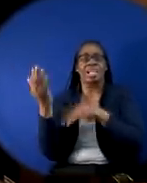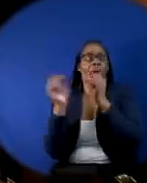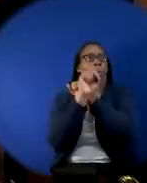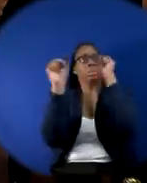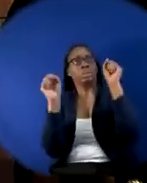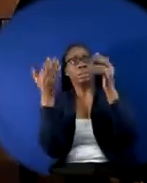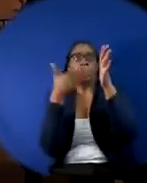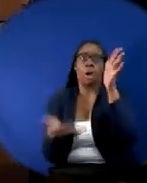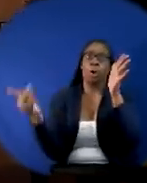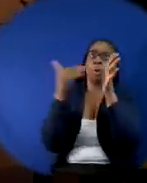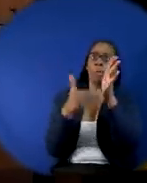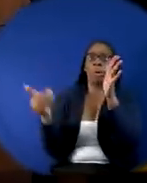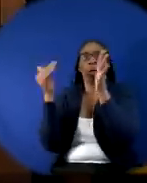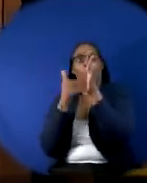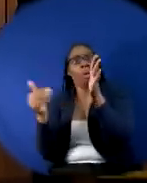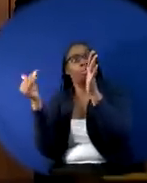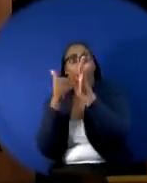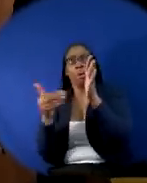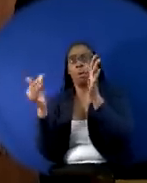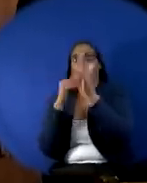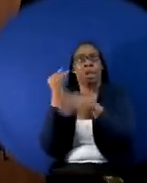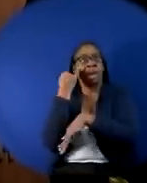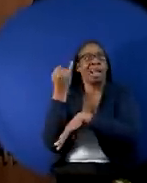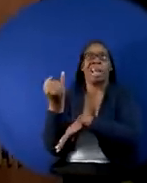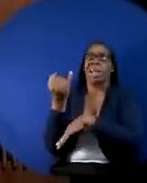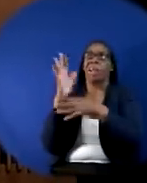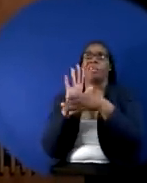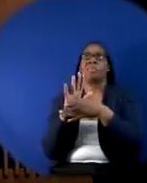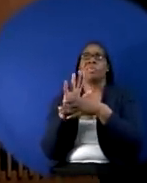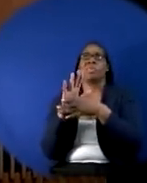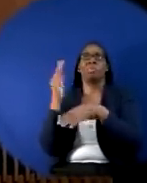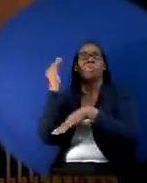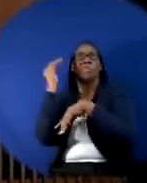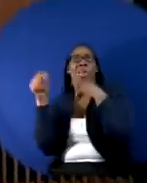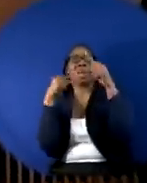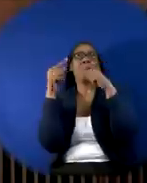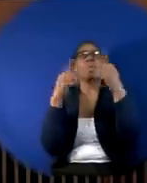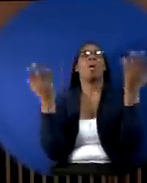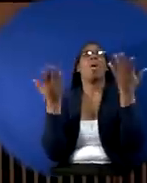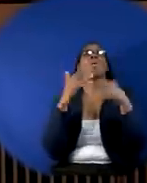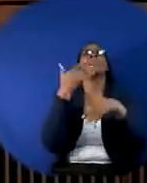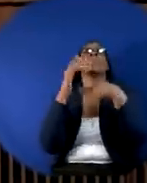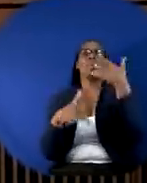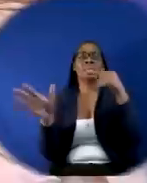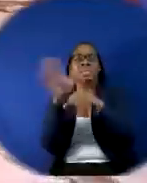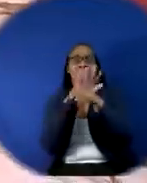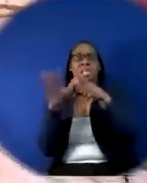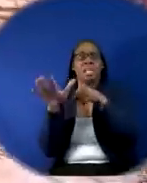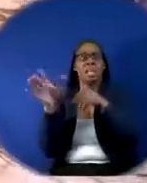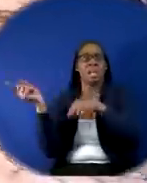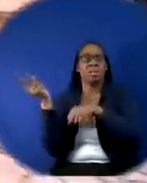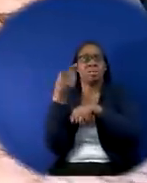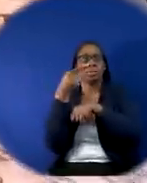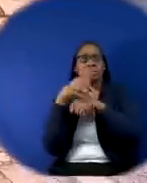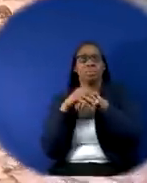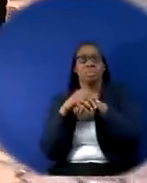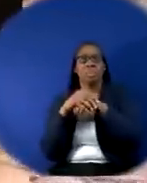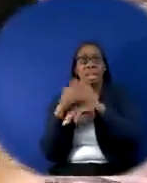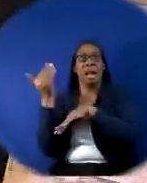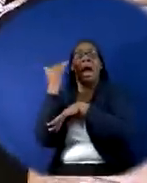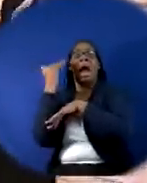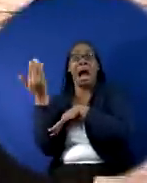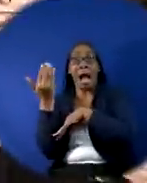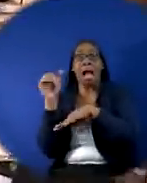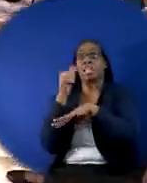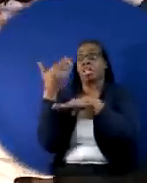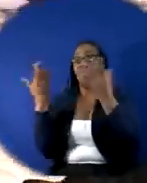over and over and over, but if you start thinking about what the blood did to cover you, I know